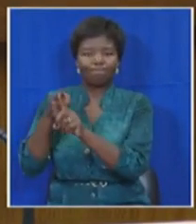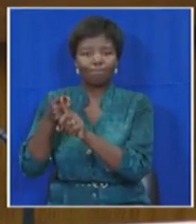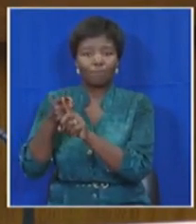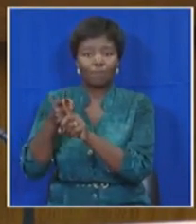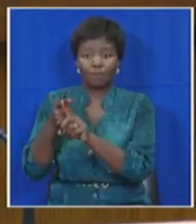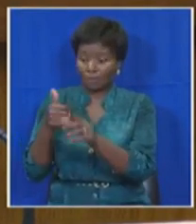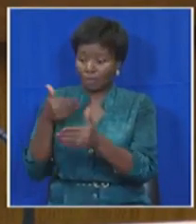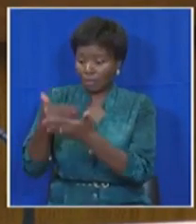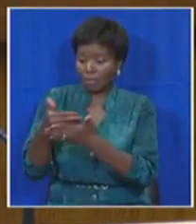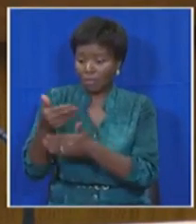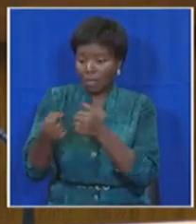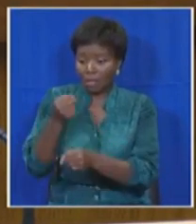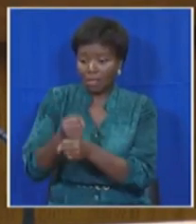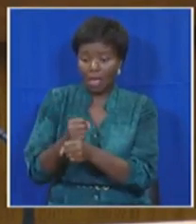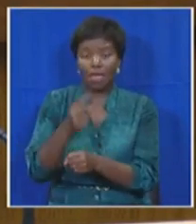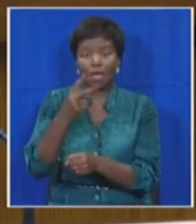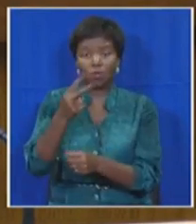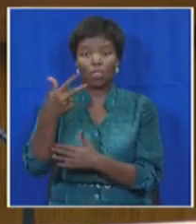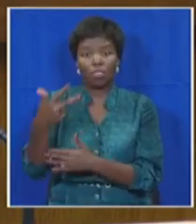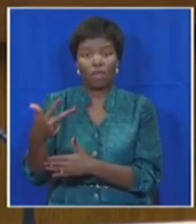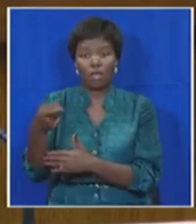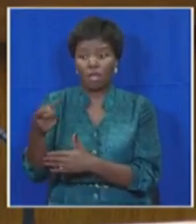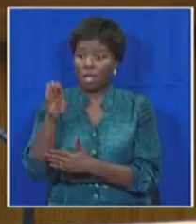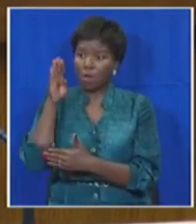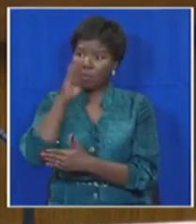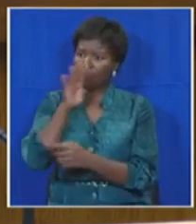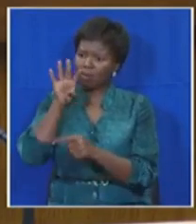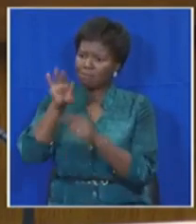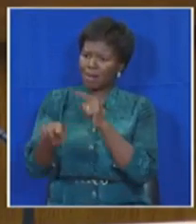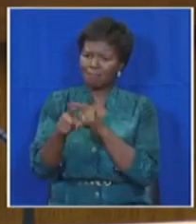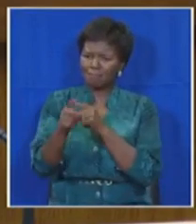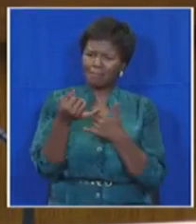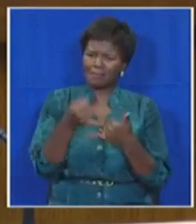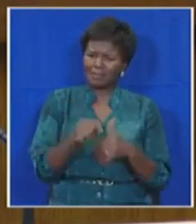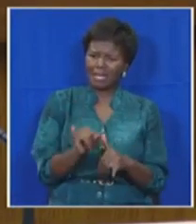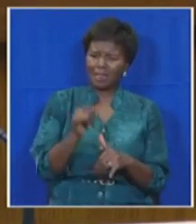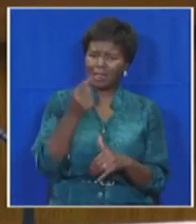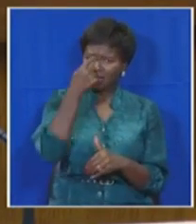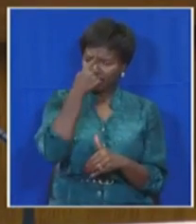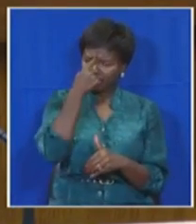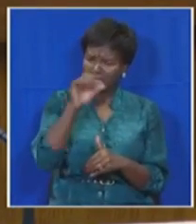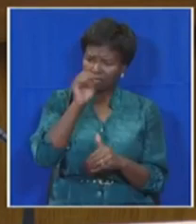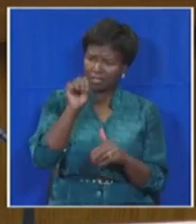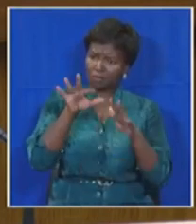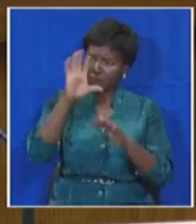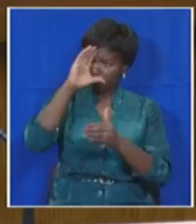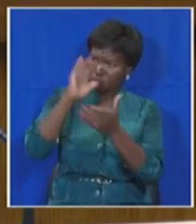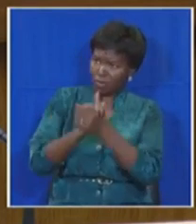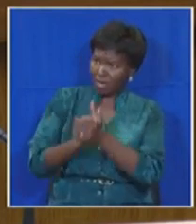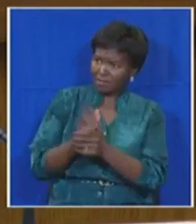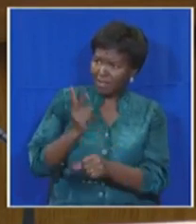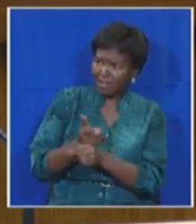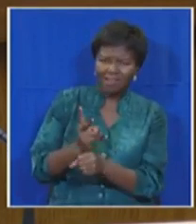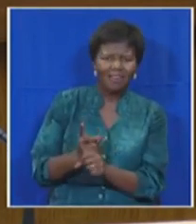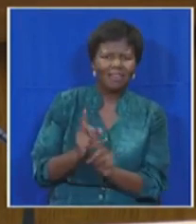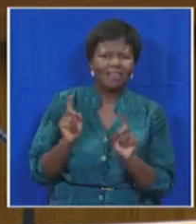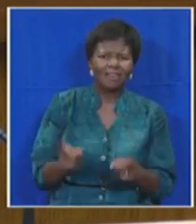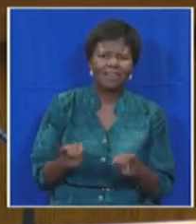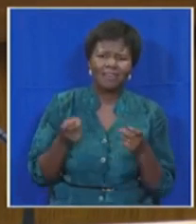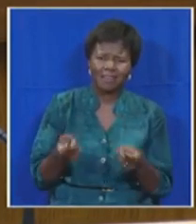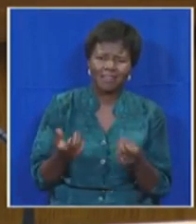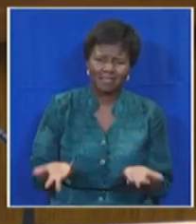23 years not meeting your targets, how can you still expect South Africans to trust you this time around?